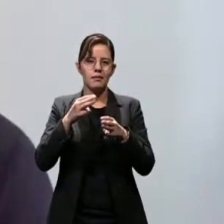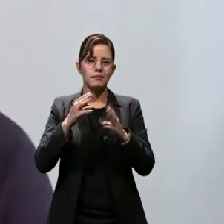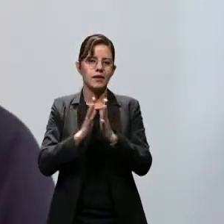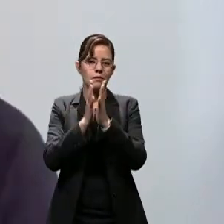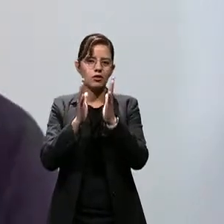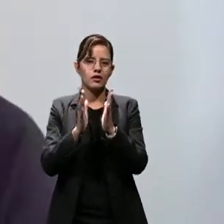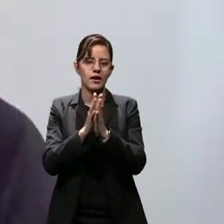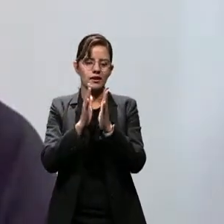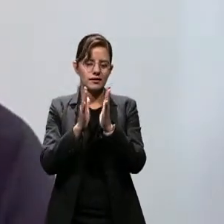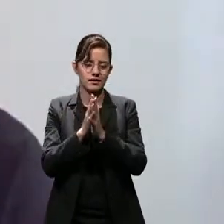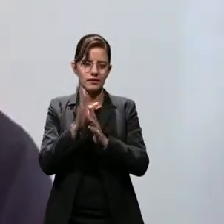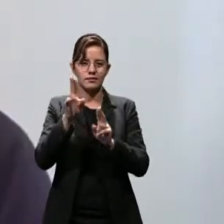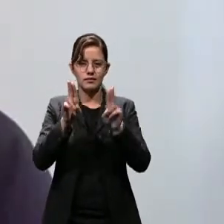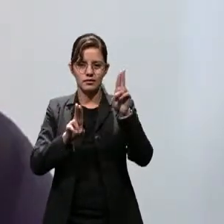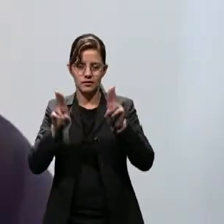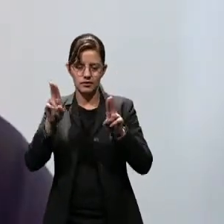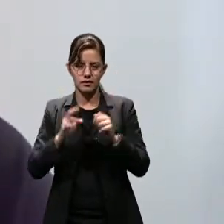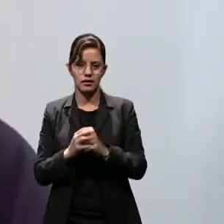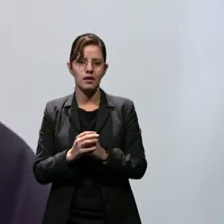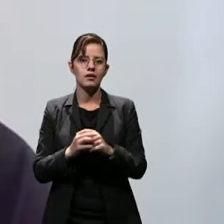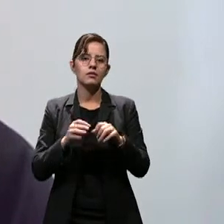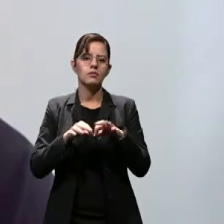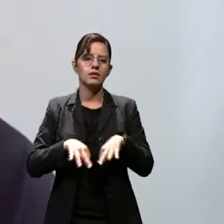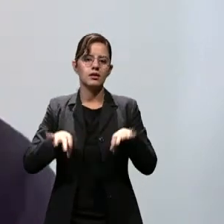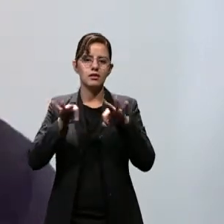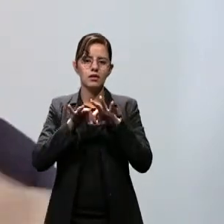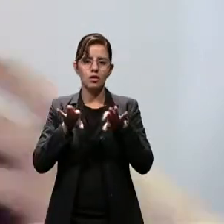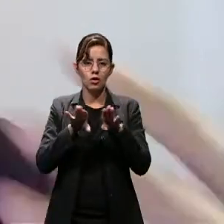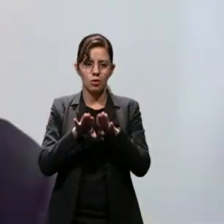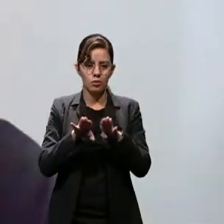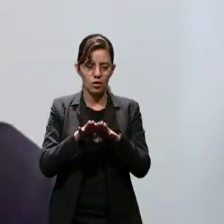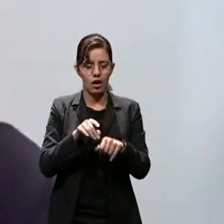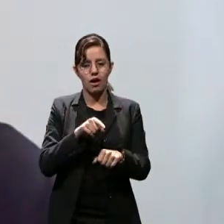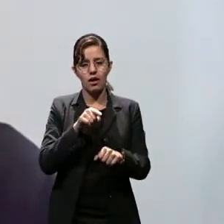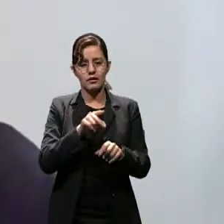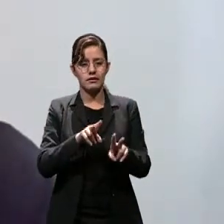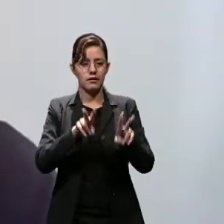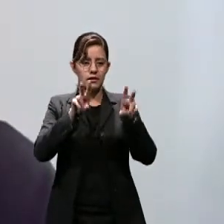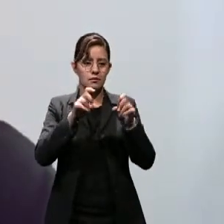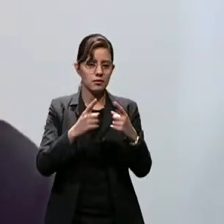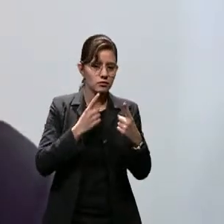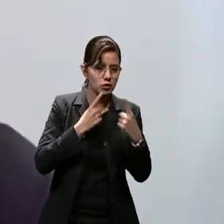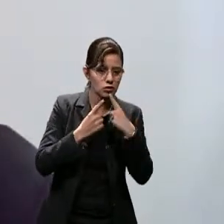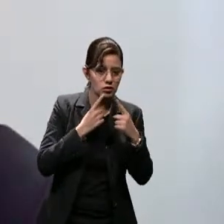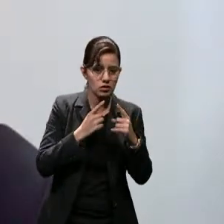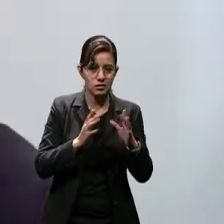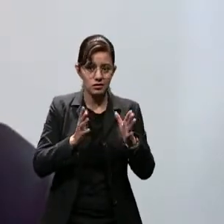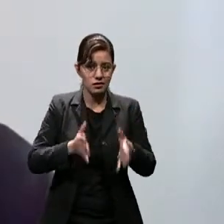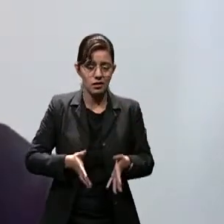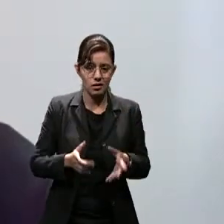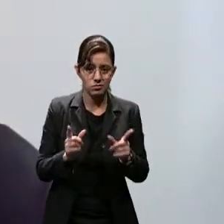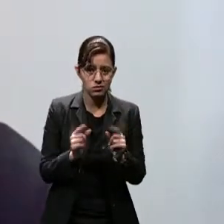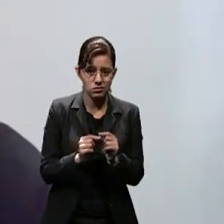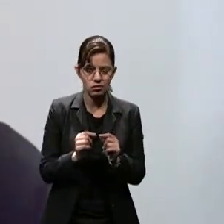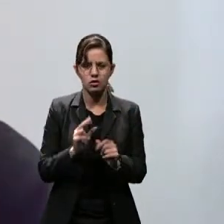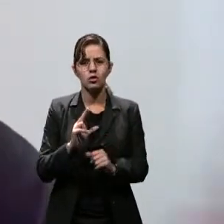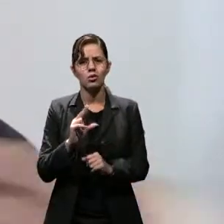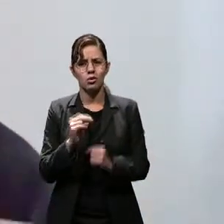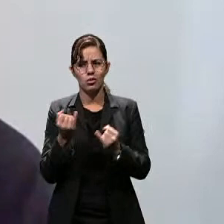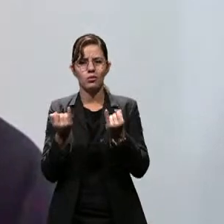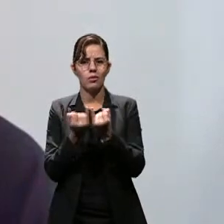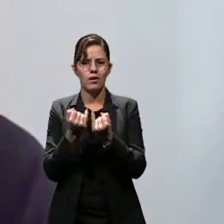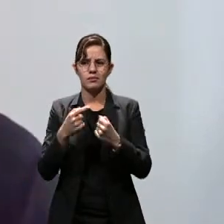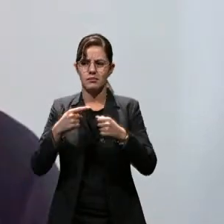democracy that goes beyond these spheres of communication, but they also have to